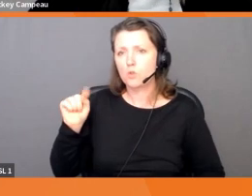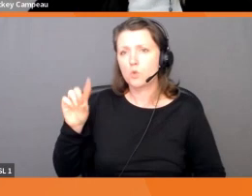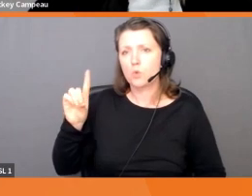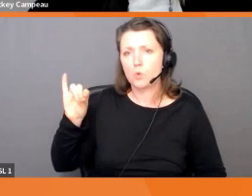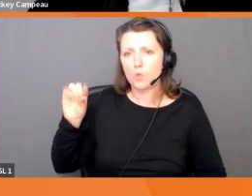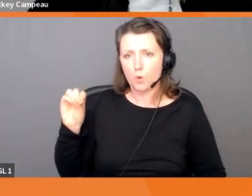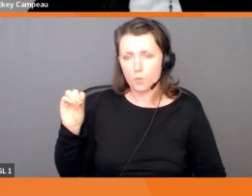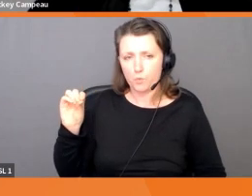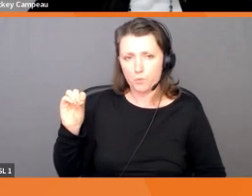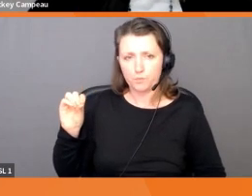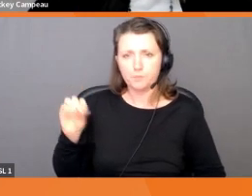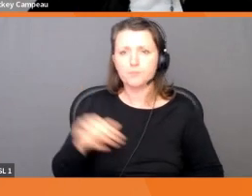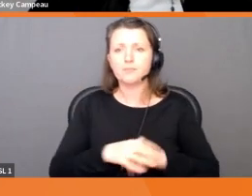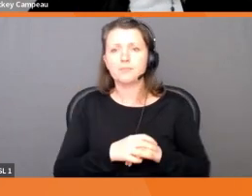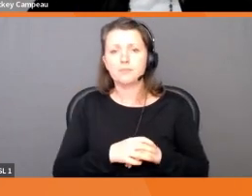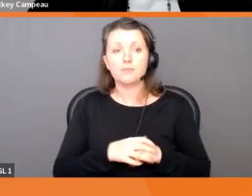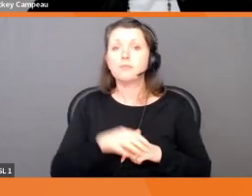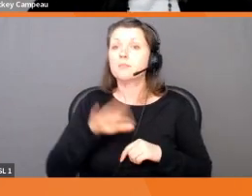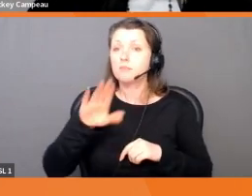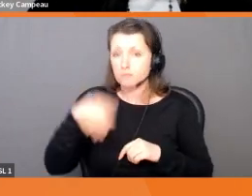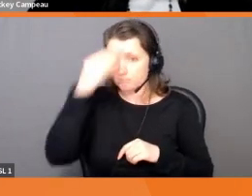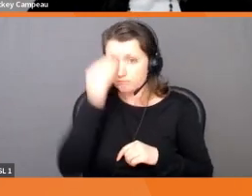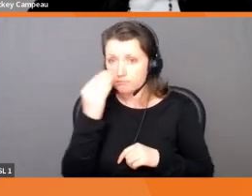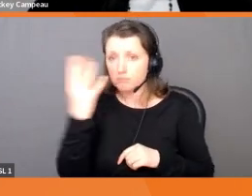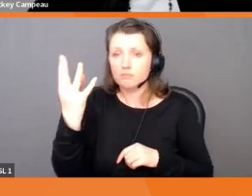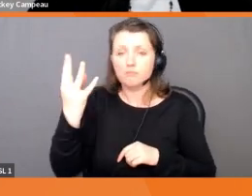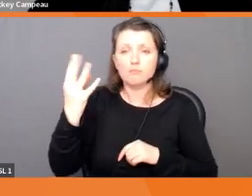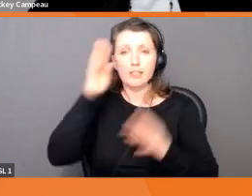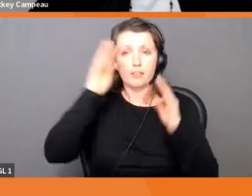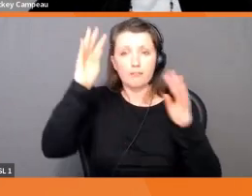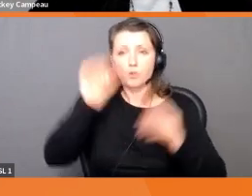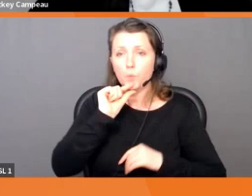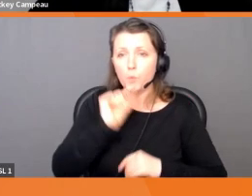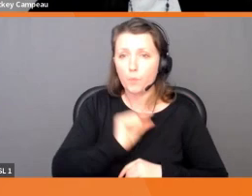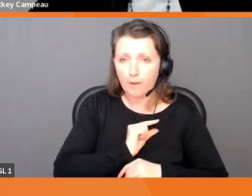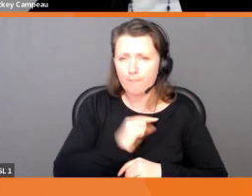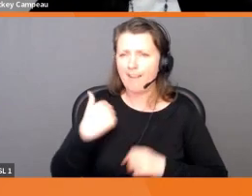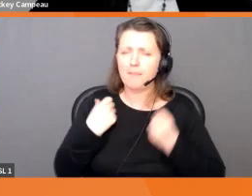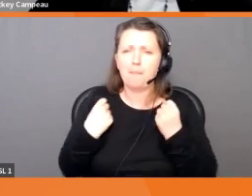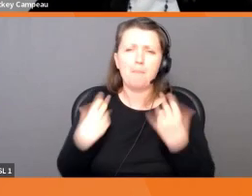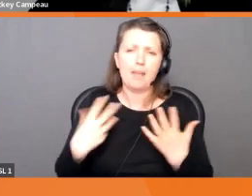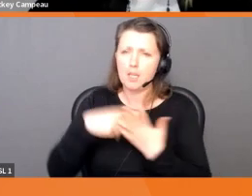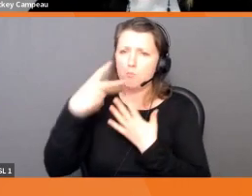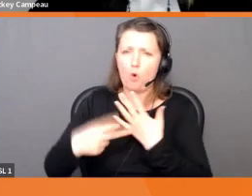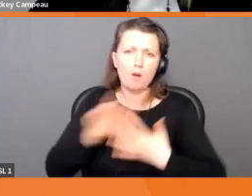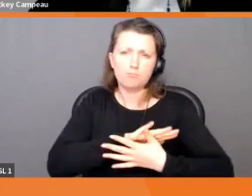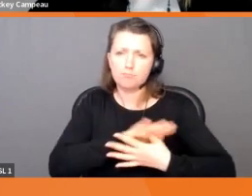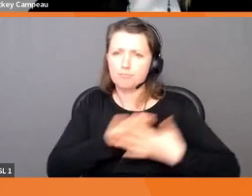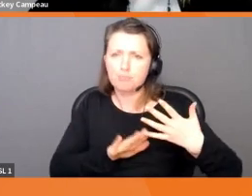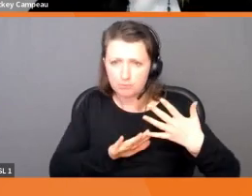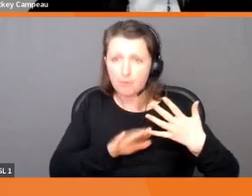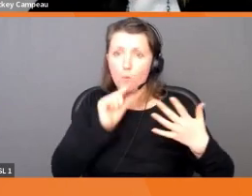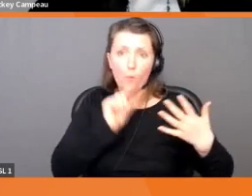are here located in Ontario. Our programming actually services not only companies in the Guelph and Wellington